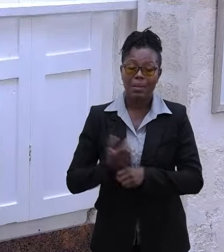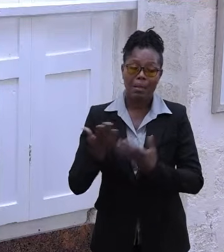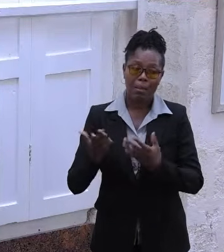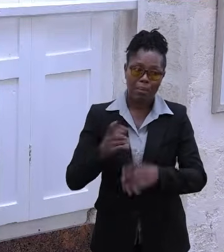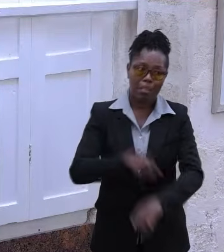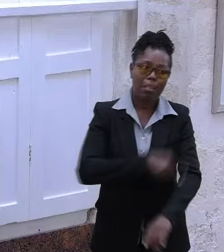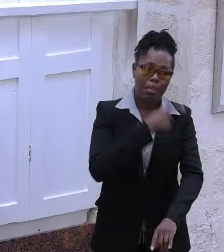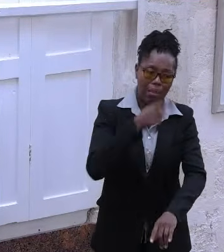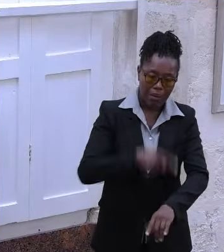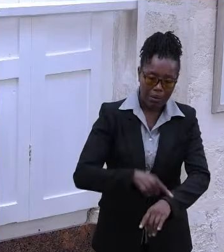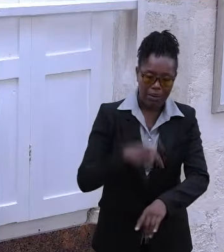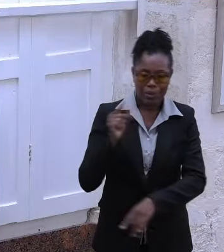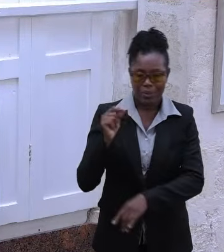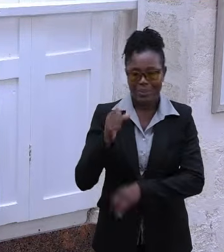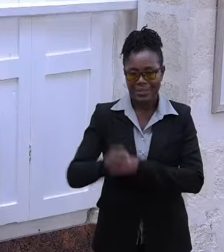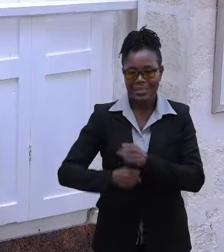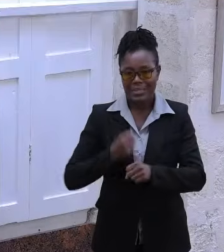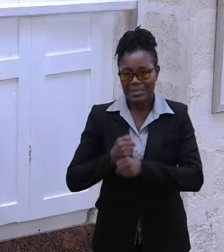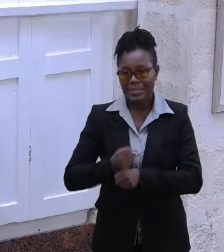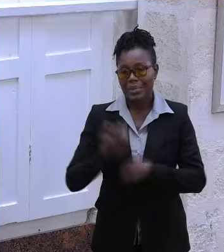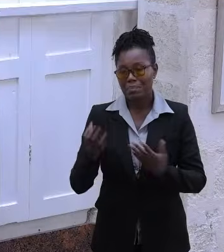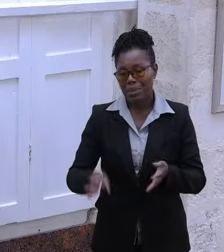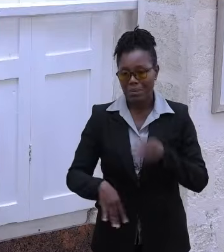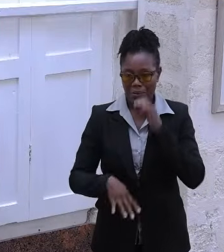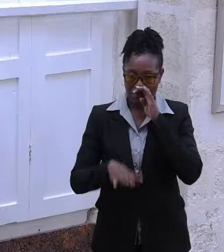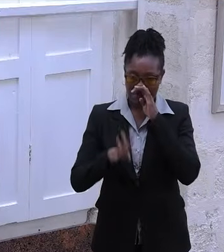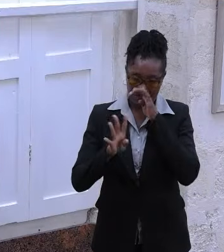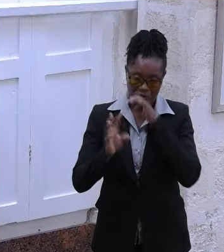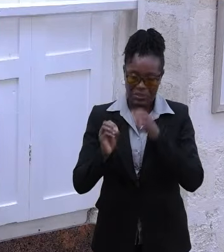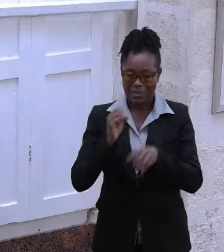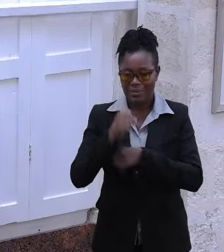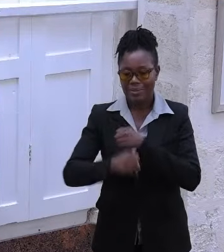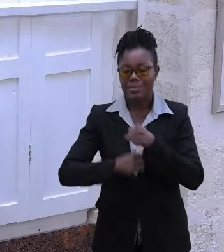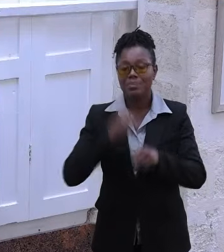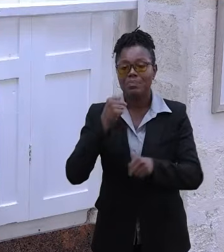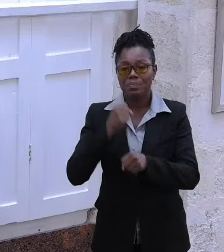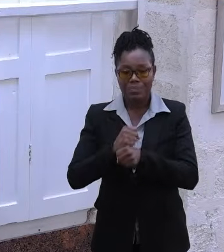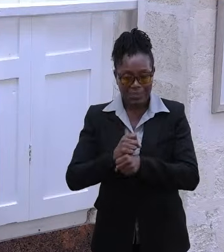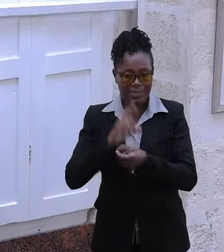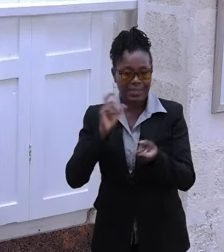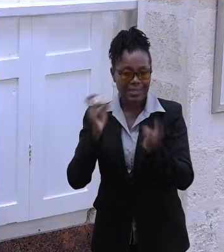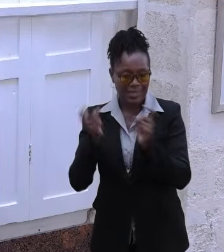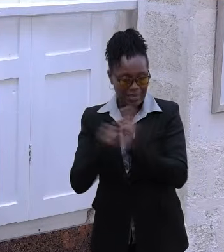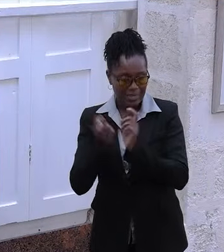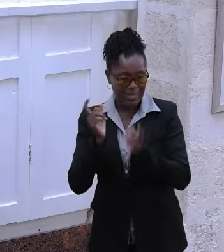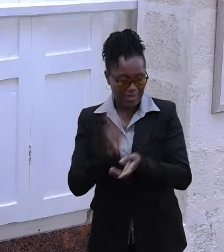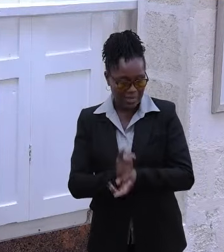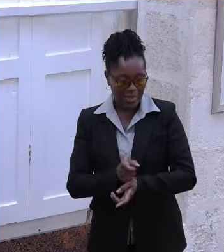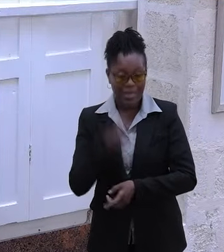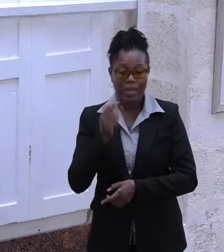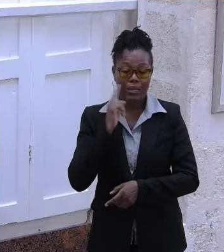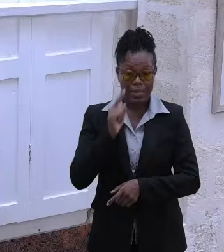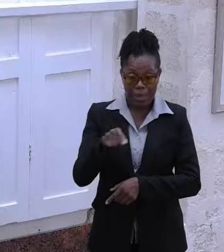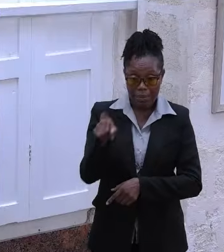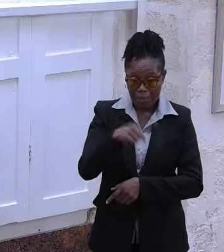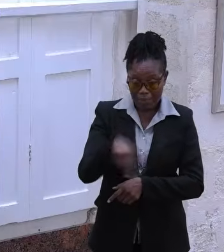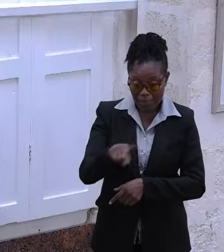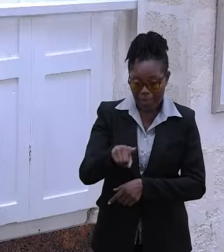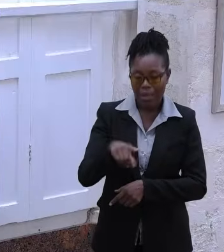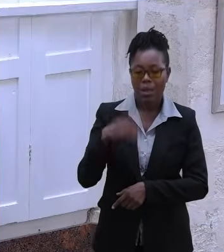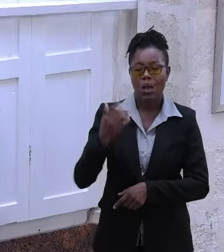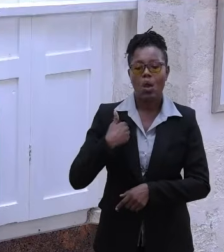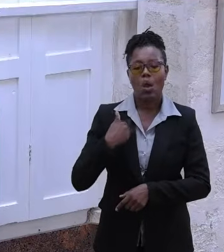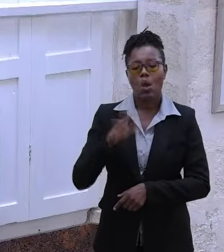longer than that, because I see... It's almost 4 decades. Yeah, I see here in the submission, noting these children have waited 16